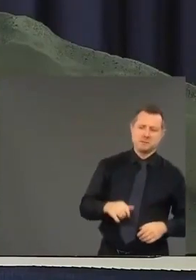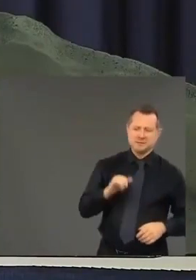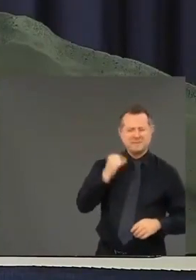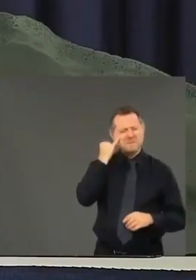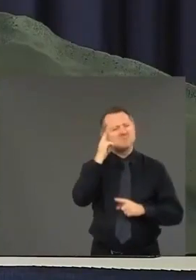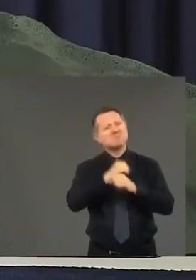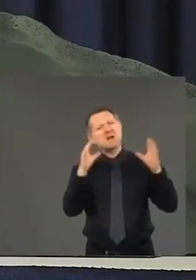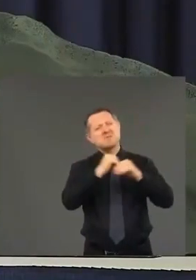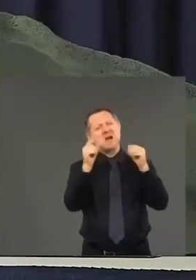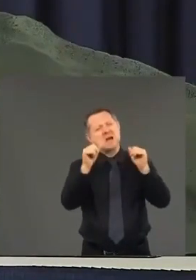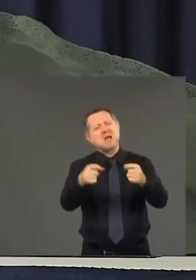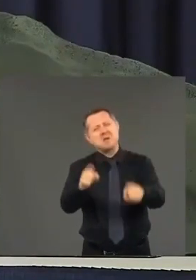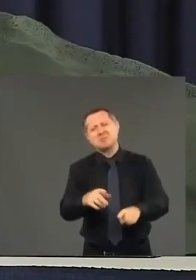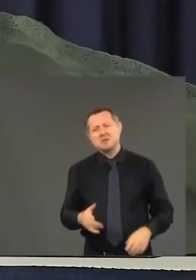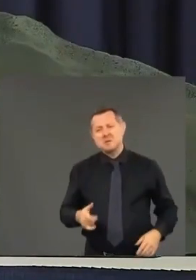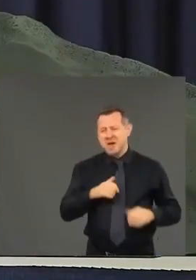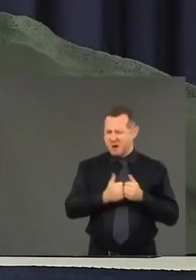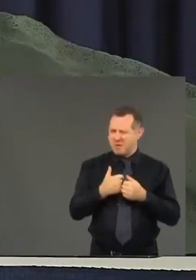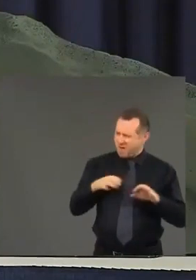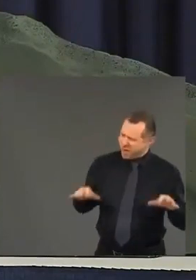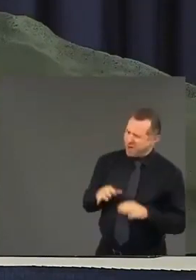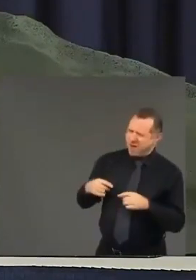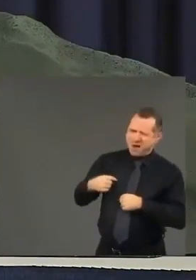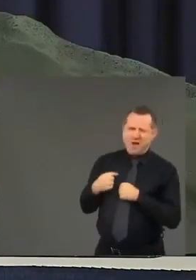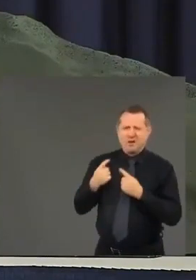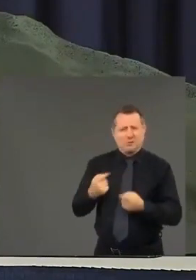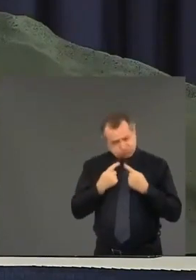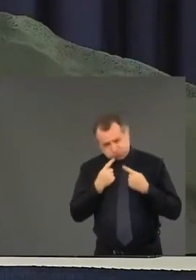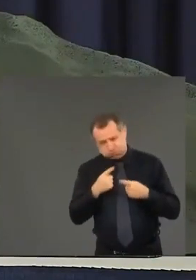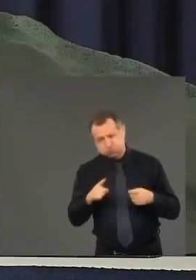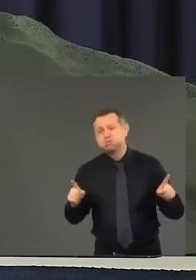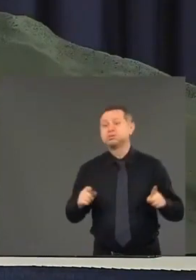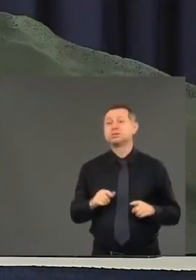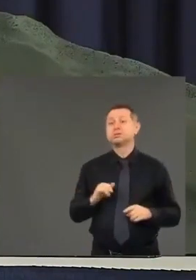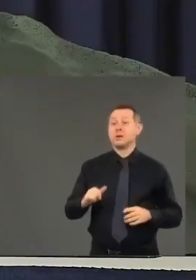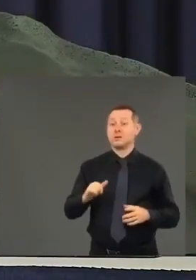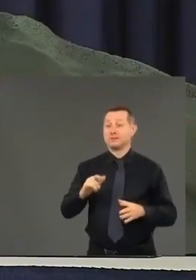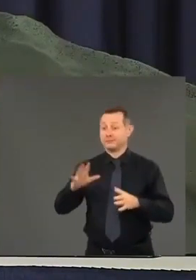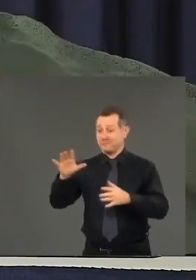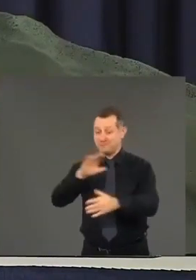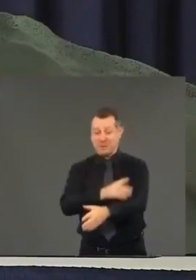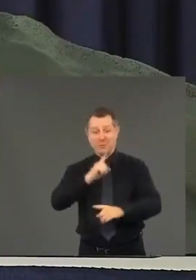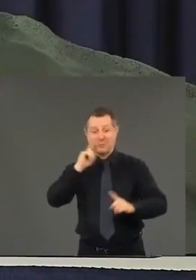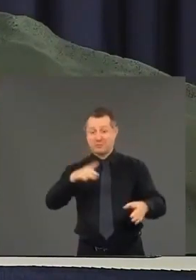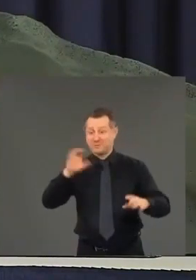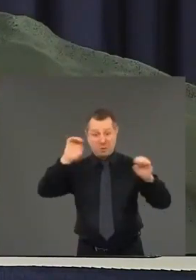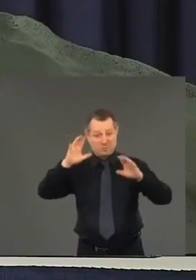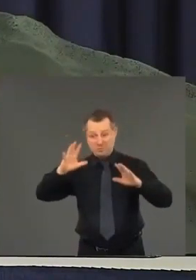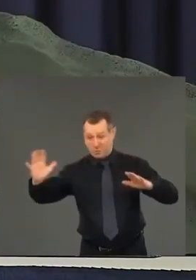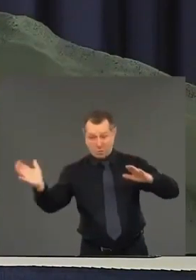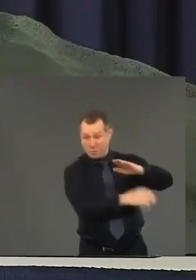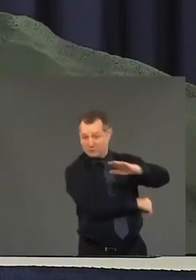Everything that we have done that has worked goes away immediately because they were all done by executive order. So it's